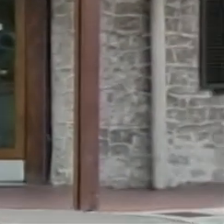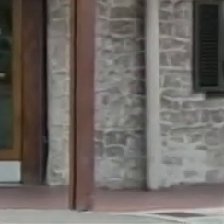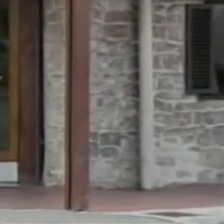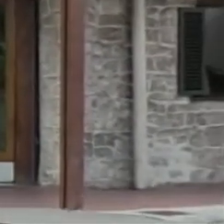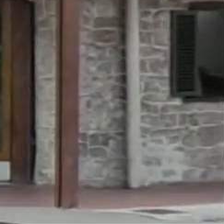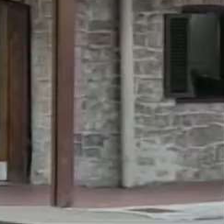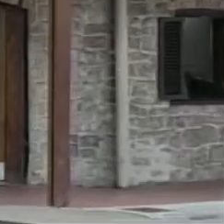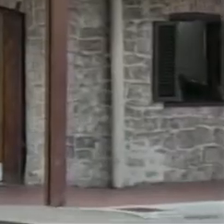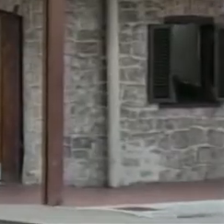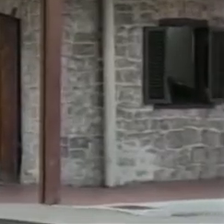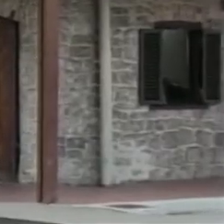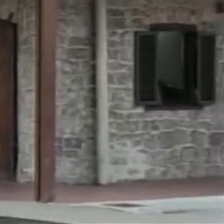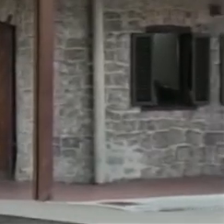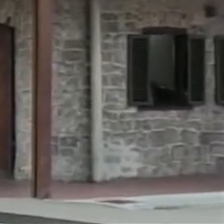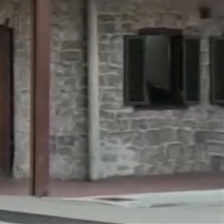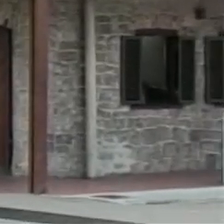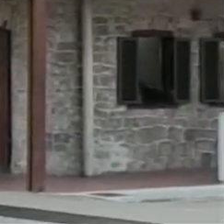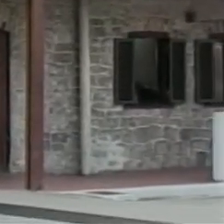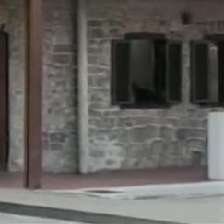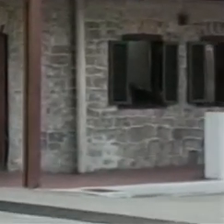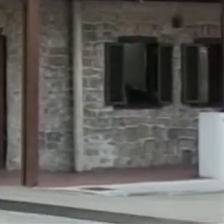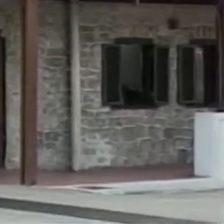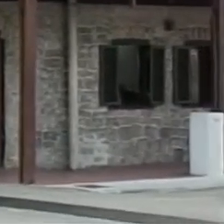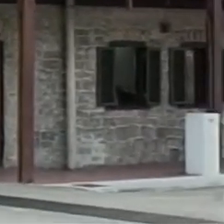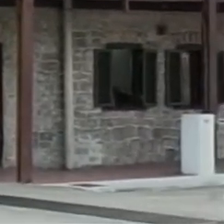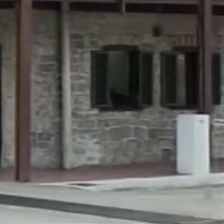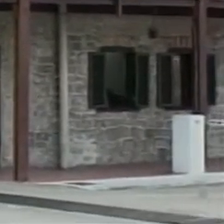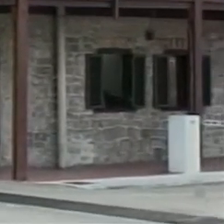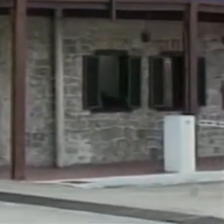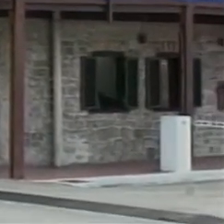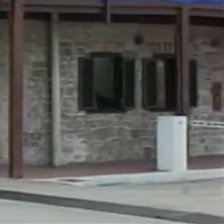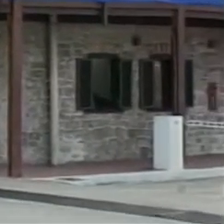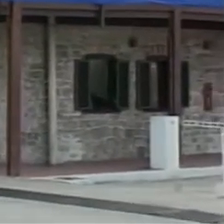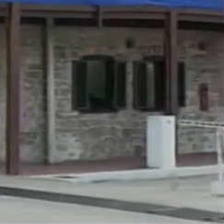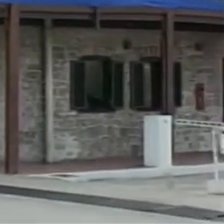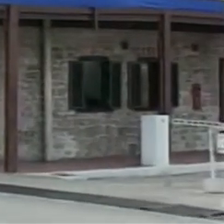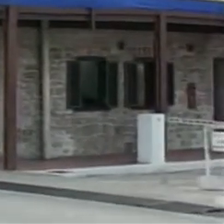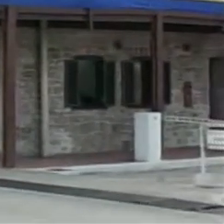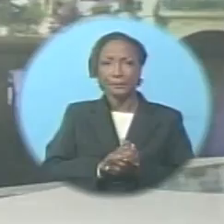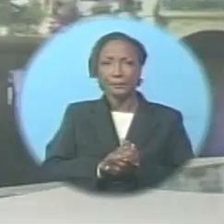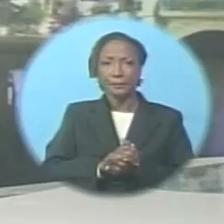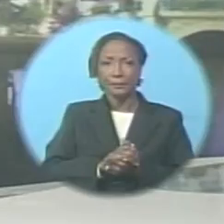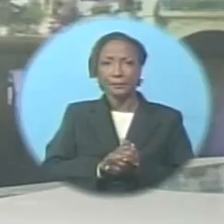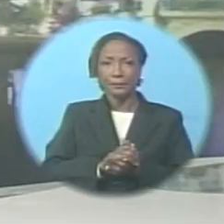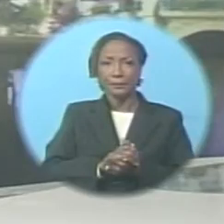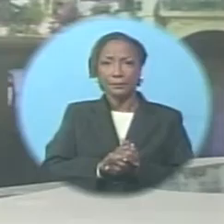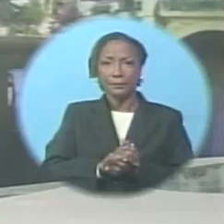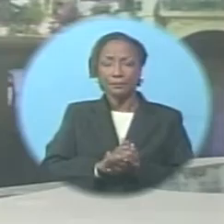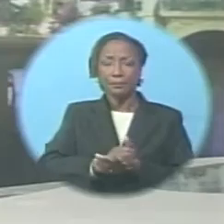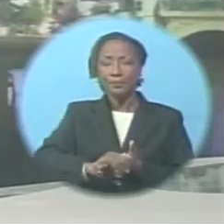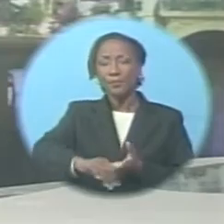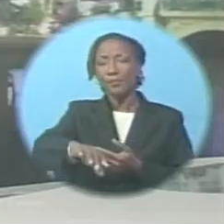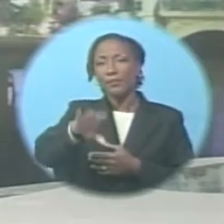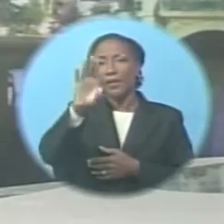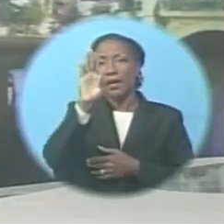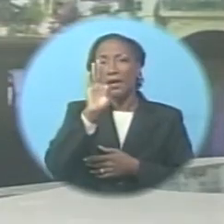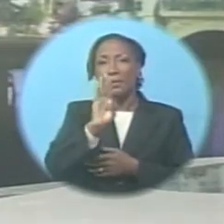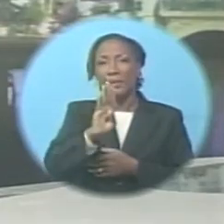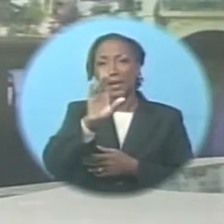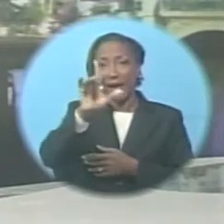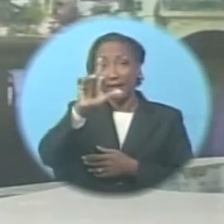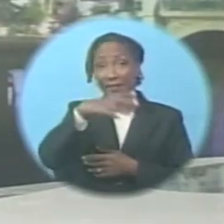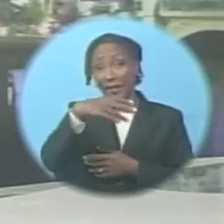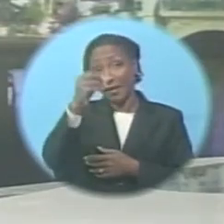fix or cap a fuel price at a certain level and period of time. In a brief statement, the